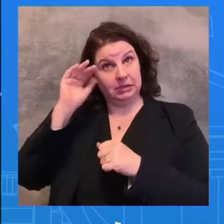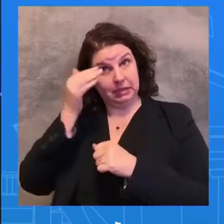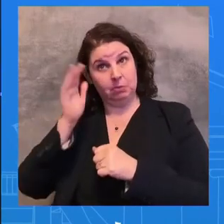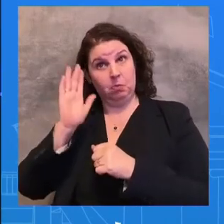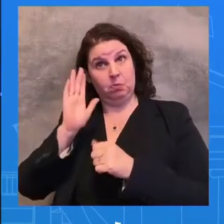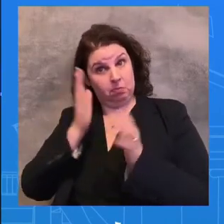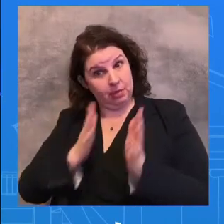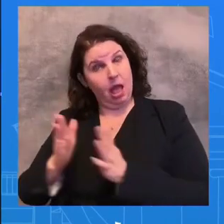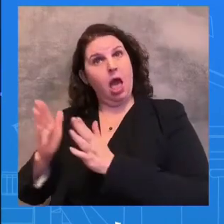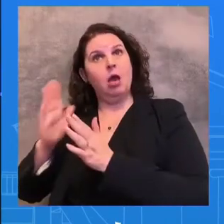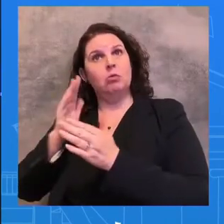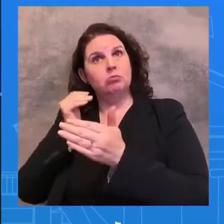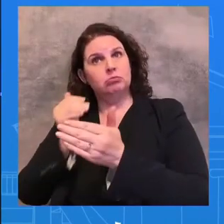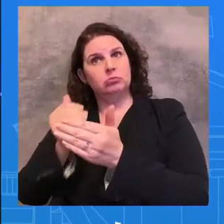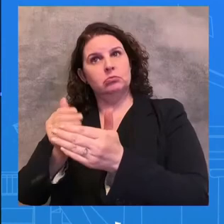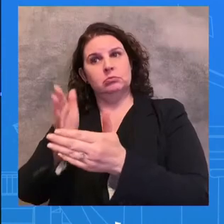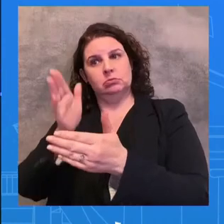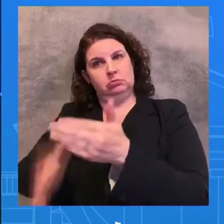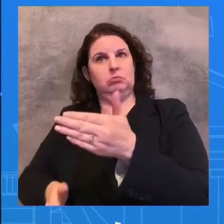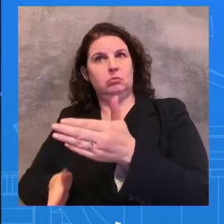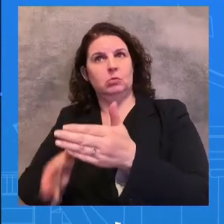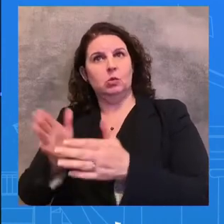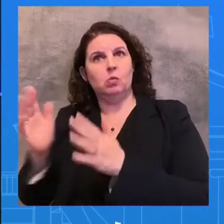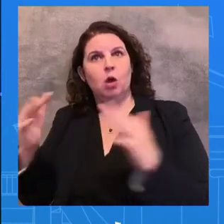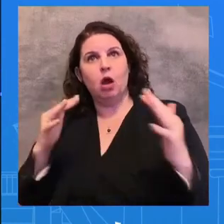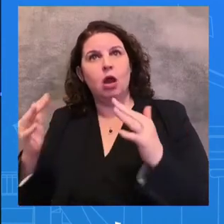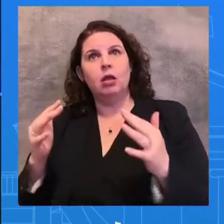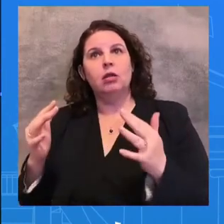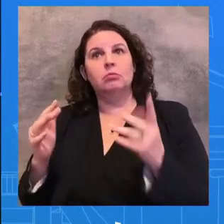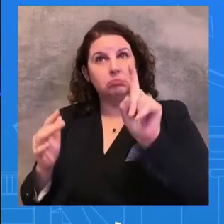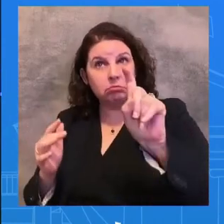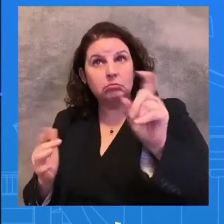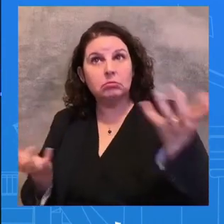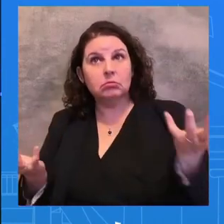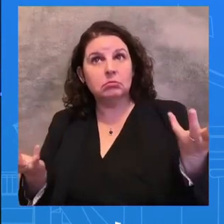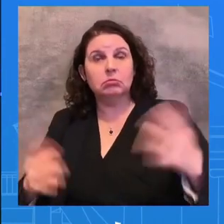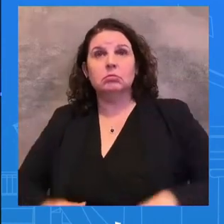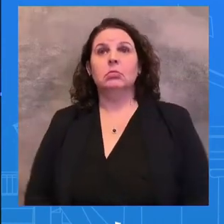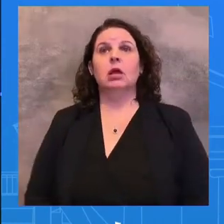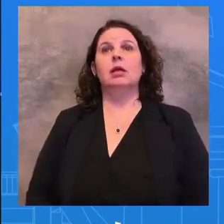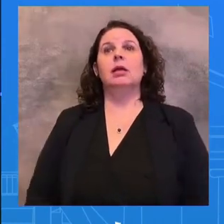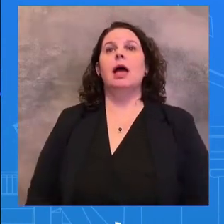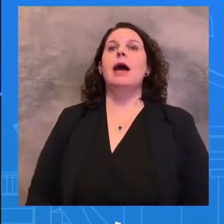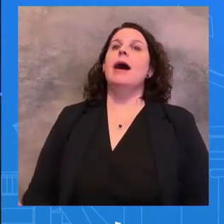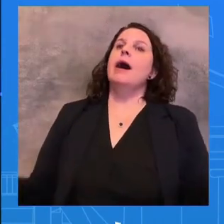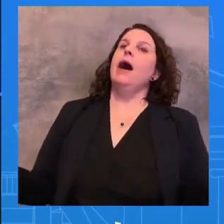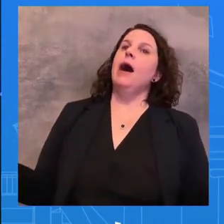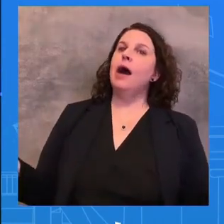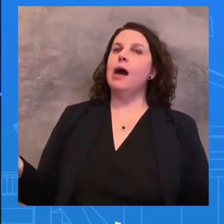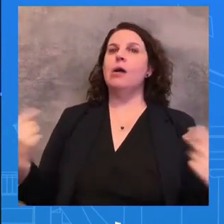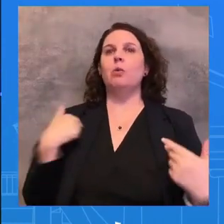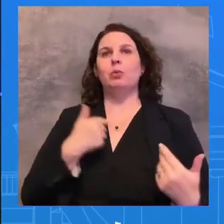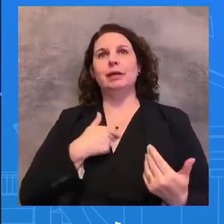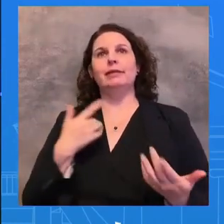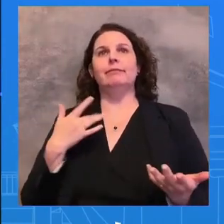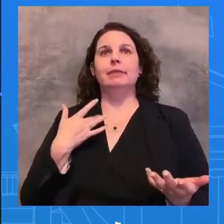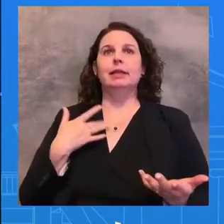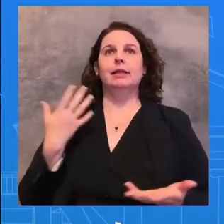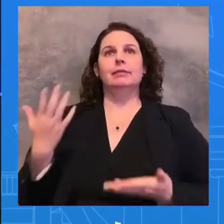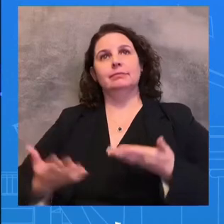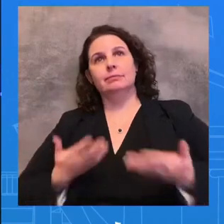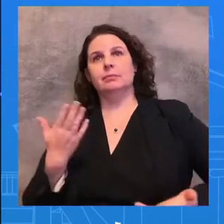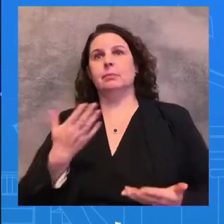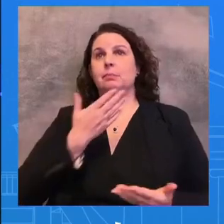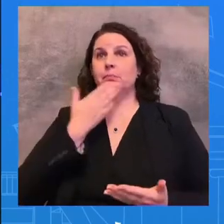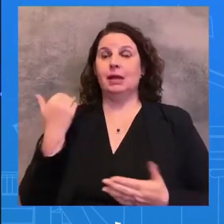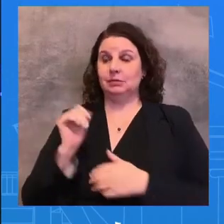going to let them speak to their exit strategy. What I will say is what I've said from this podium before. We believe the only way to defeat Hamas and lead to Israel's long-term